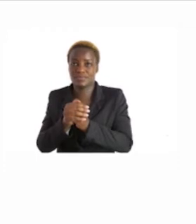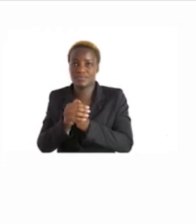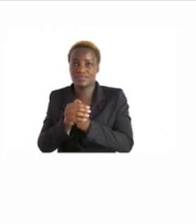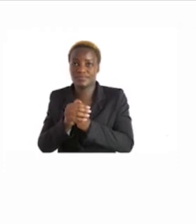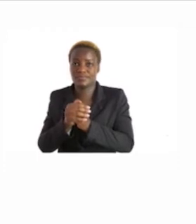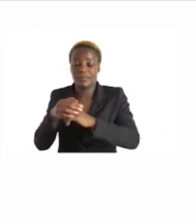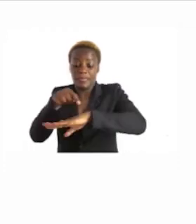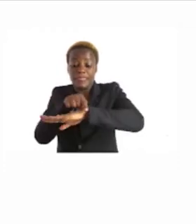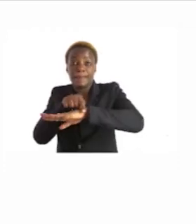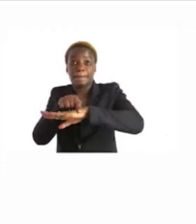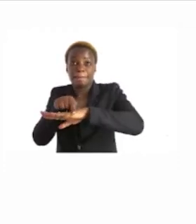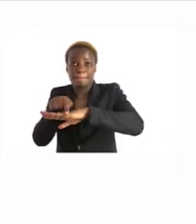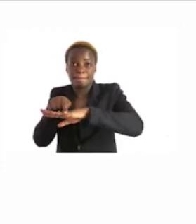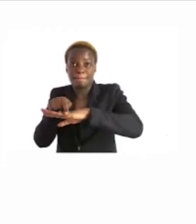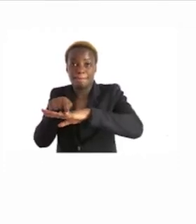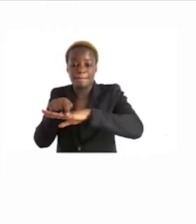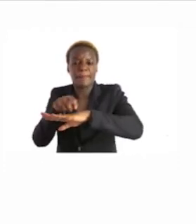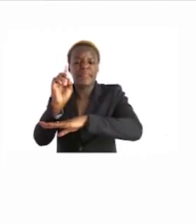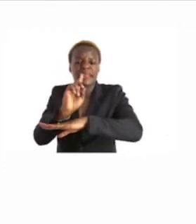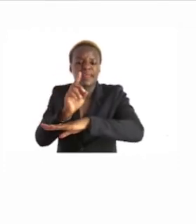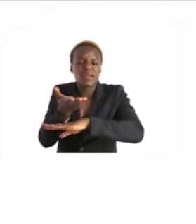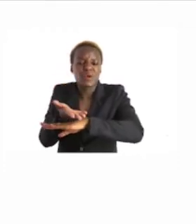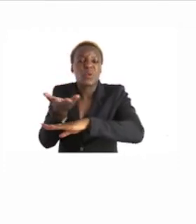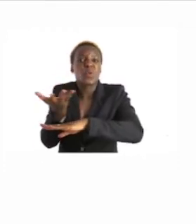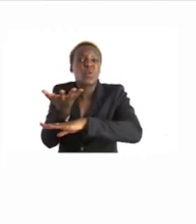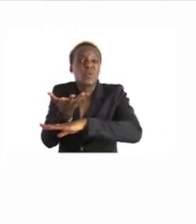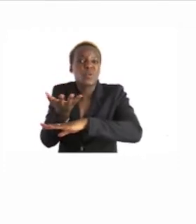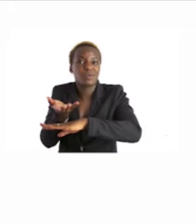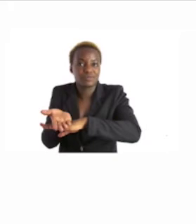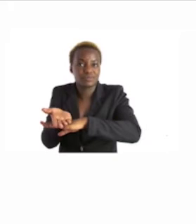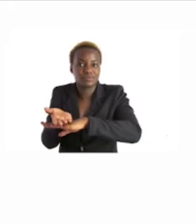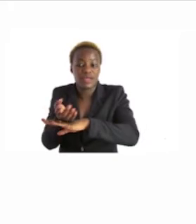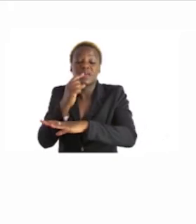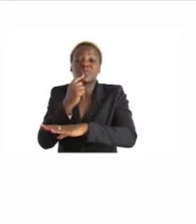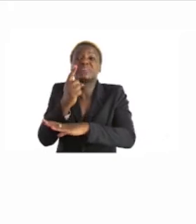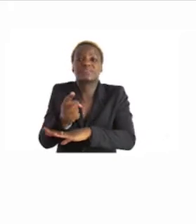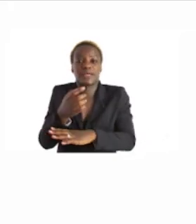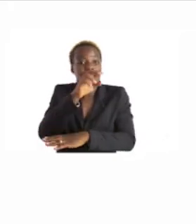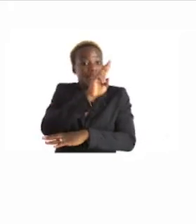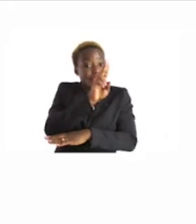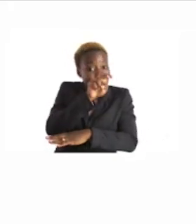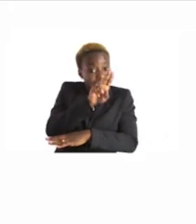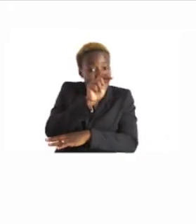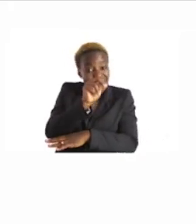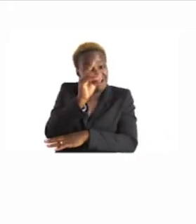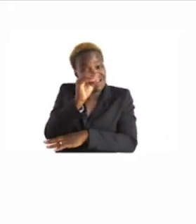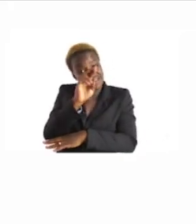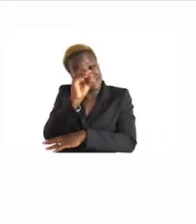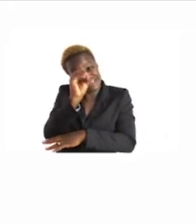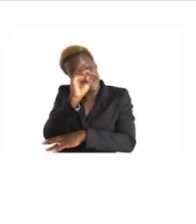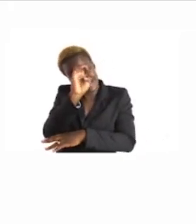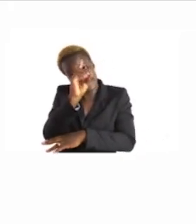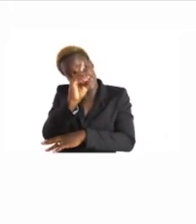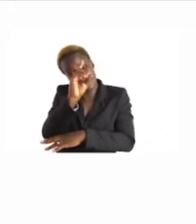that are underlined, if you are being asked about the places, you have to mention whether it's at the tens place, or